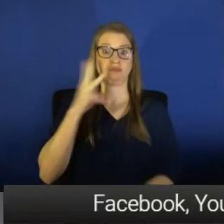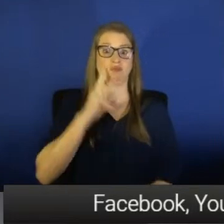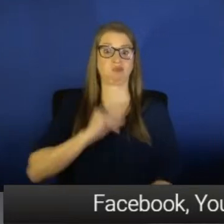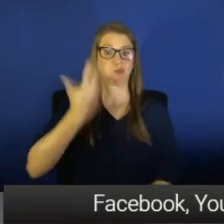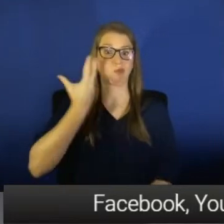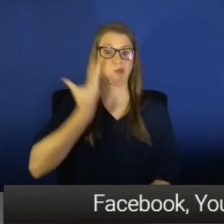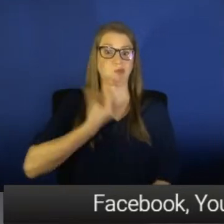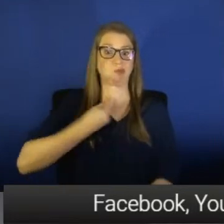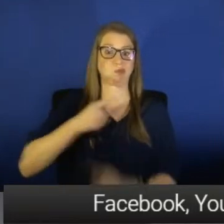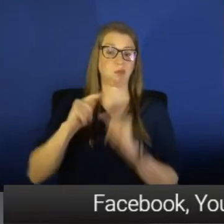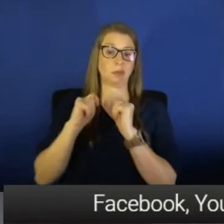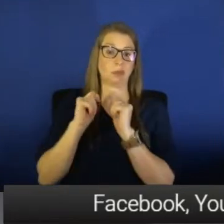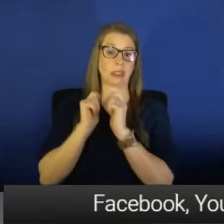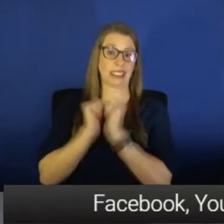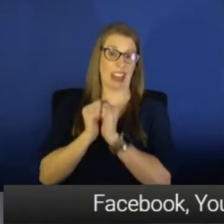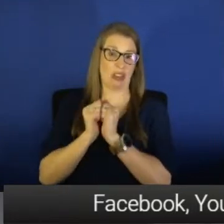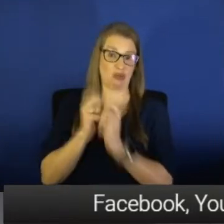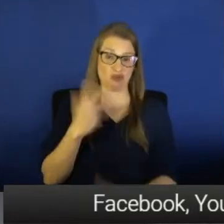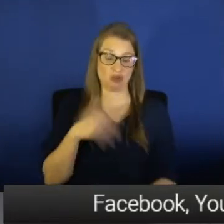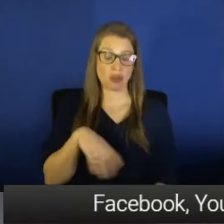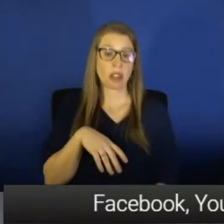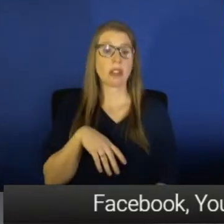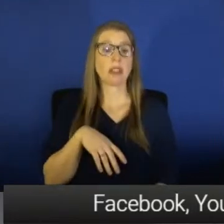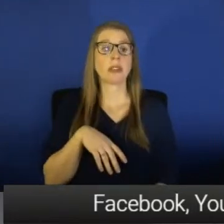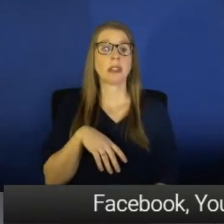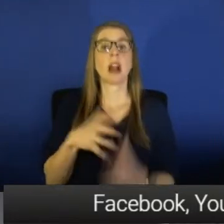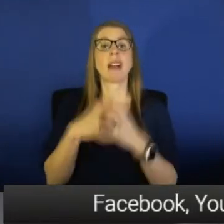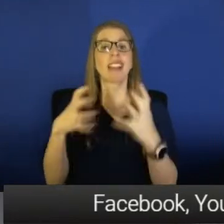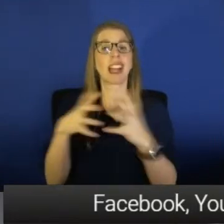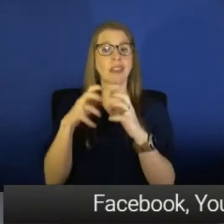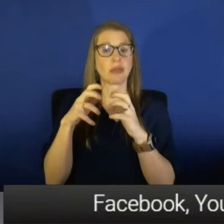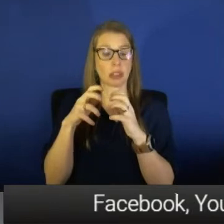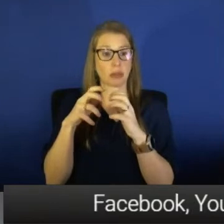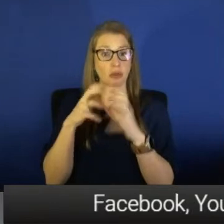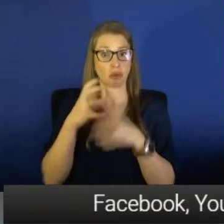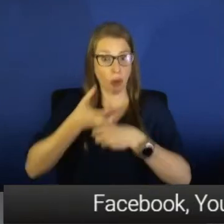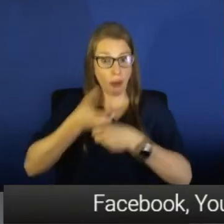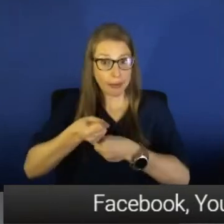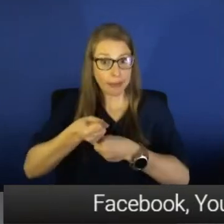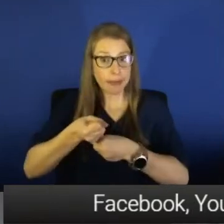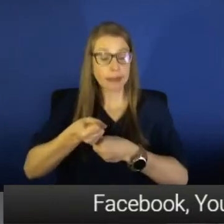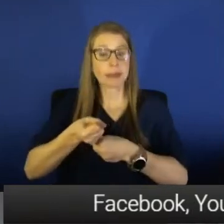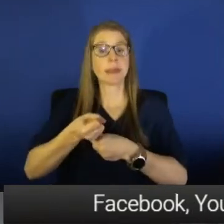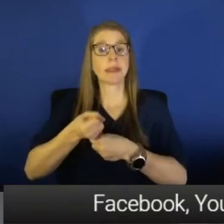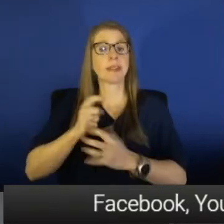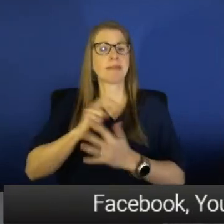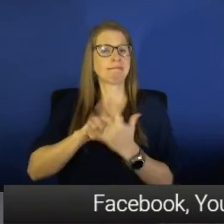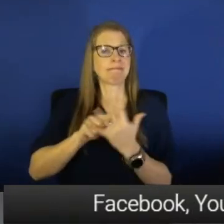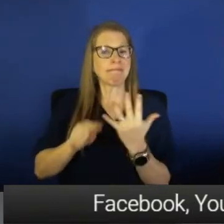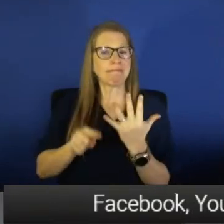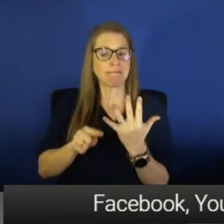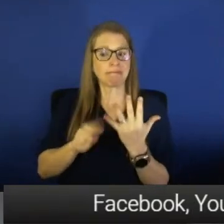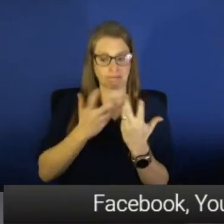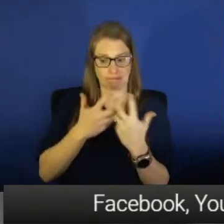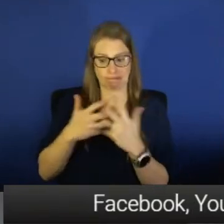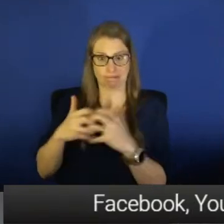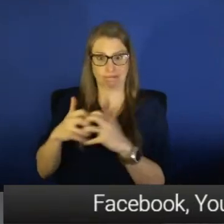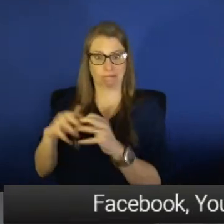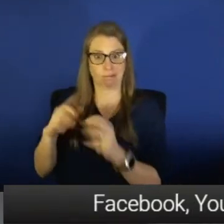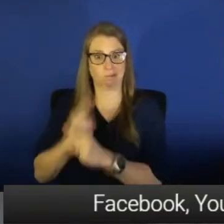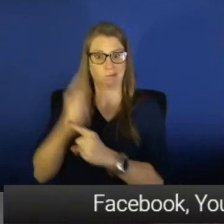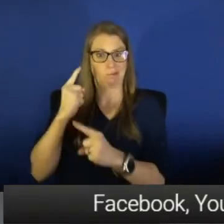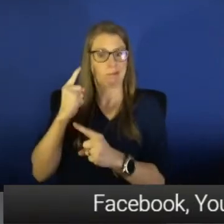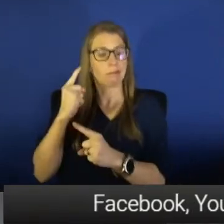together, and there's a lot of trust, and those things really make it all happen at the right time. And this